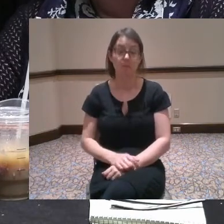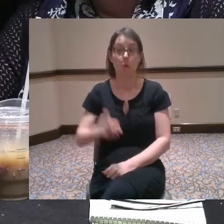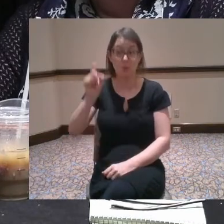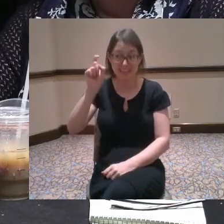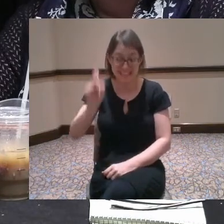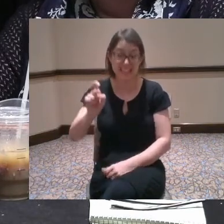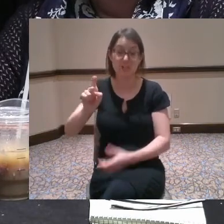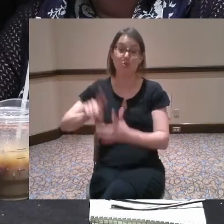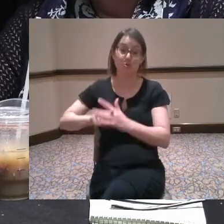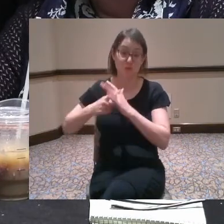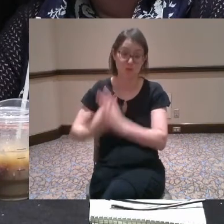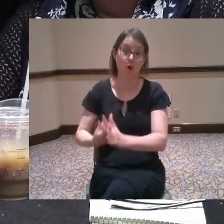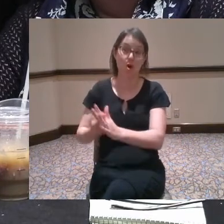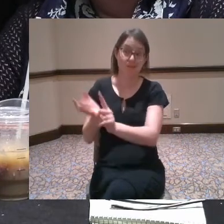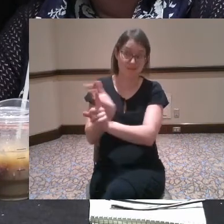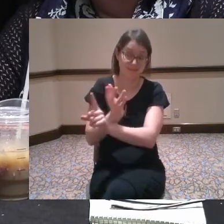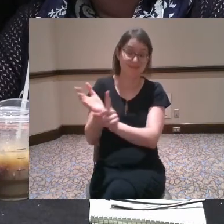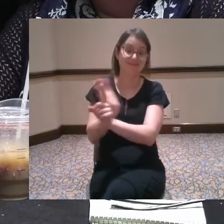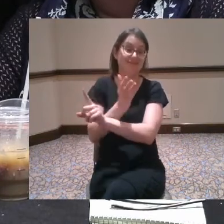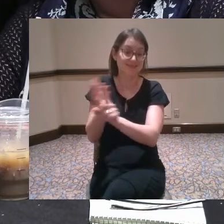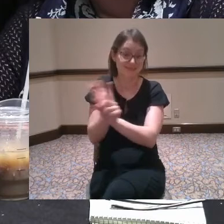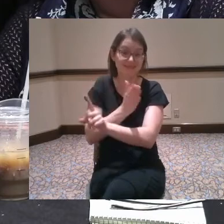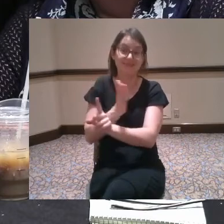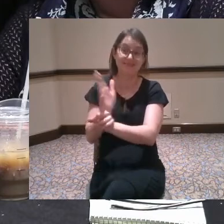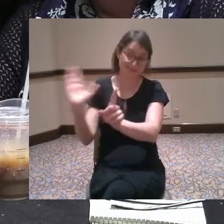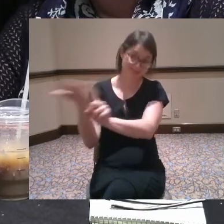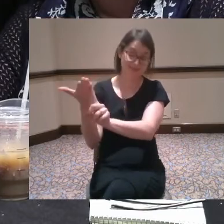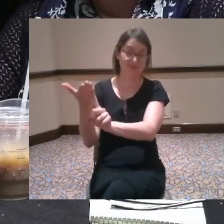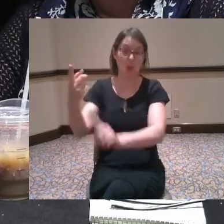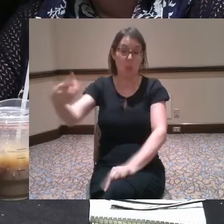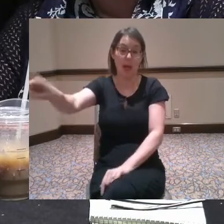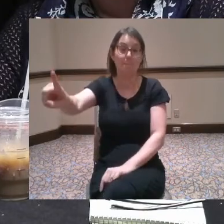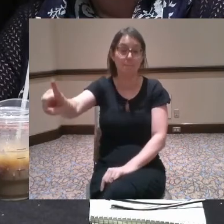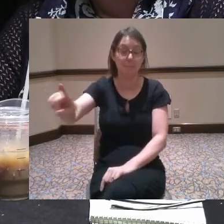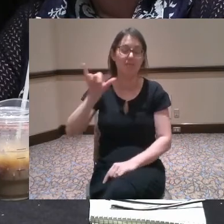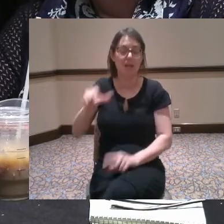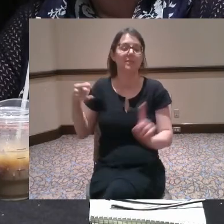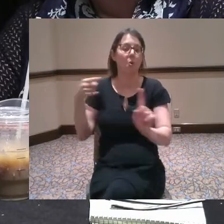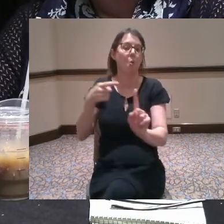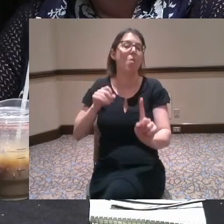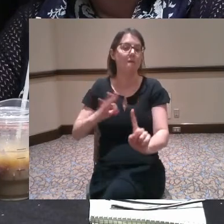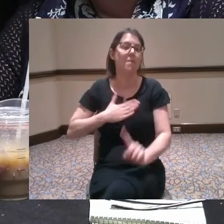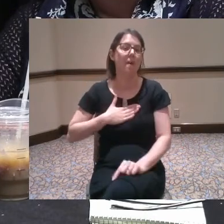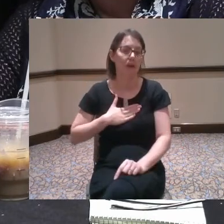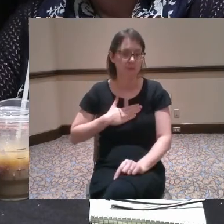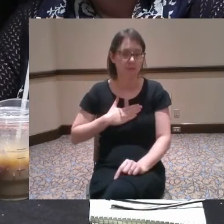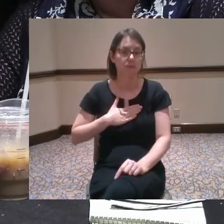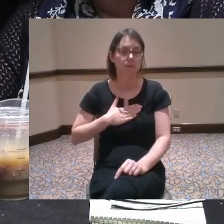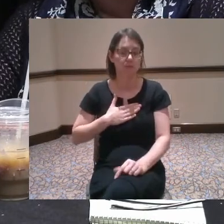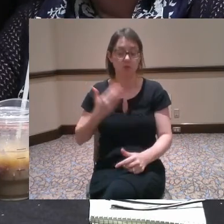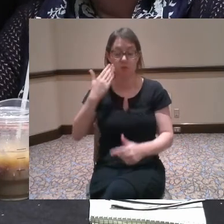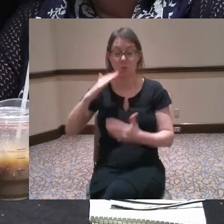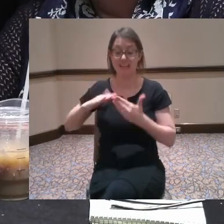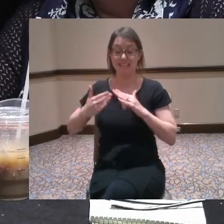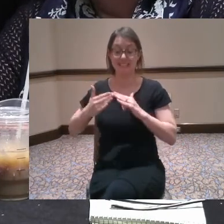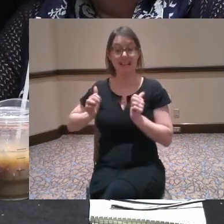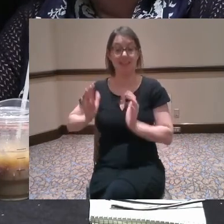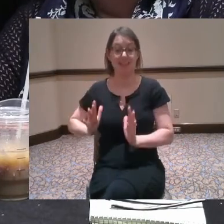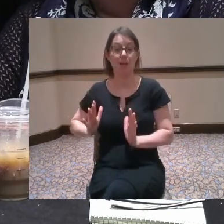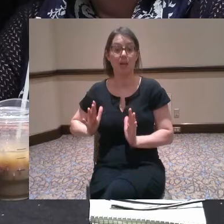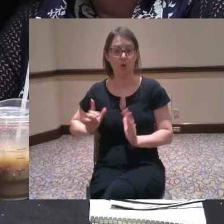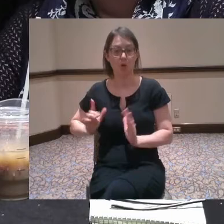them, and that is another sort of goal of mine as well, especially at City Theater, is how do